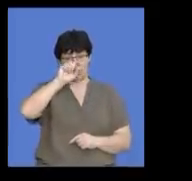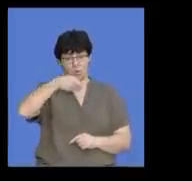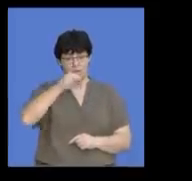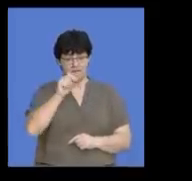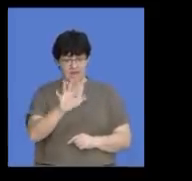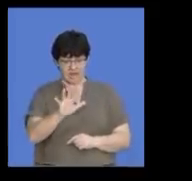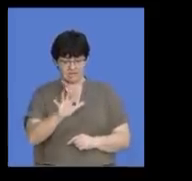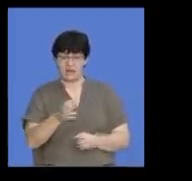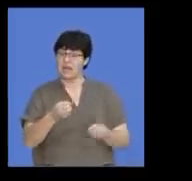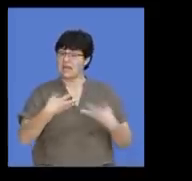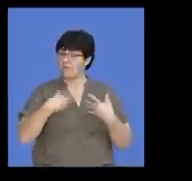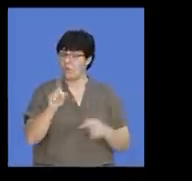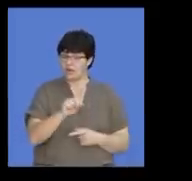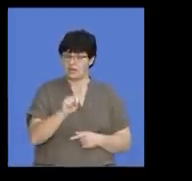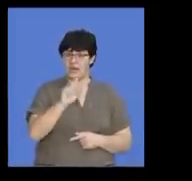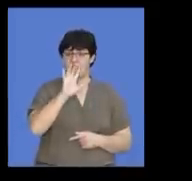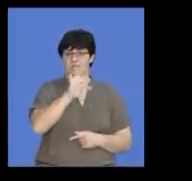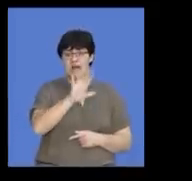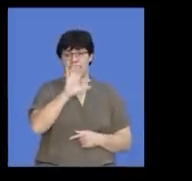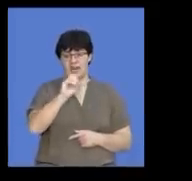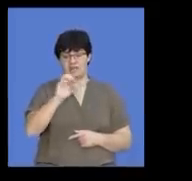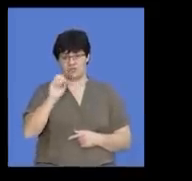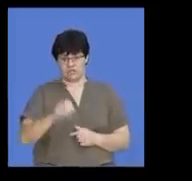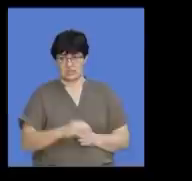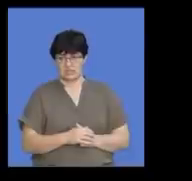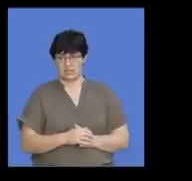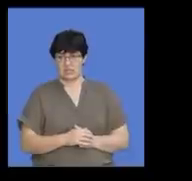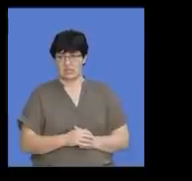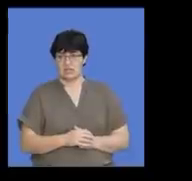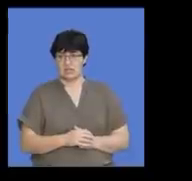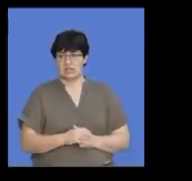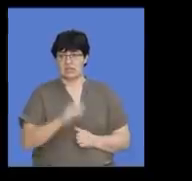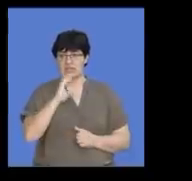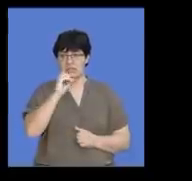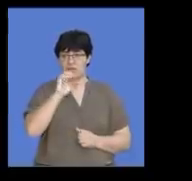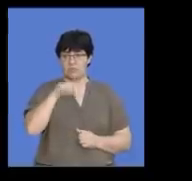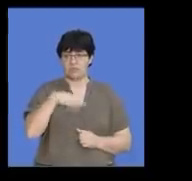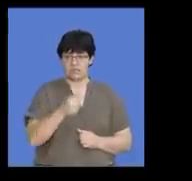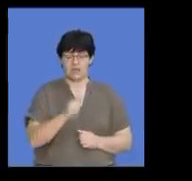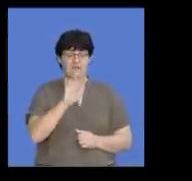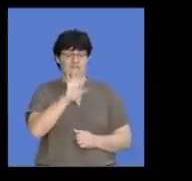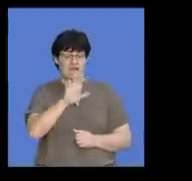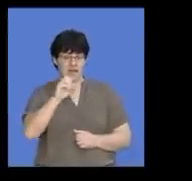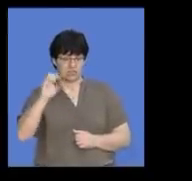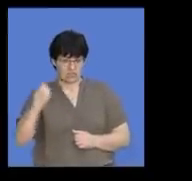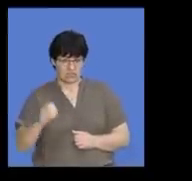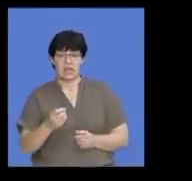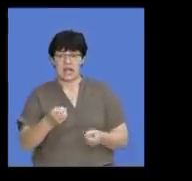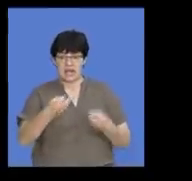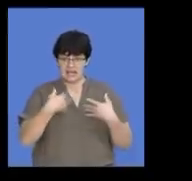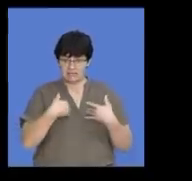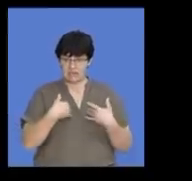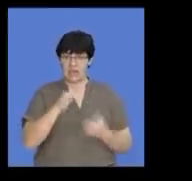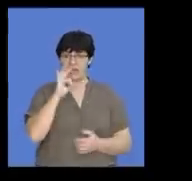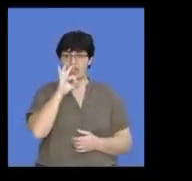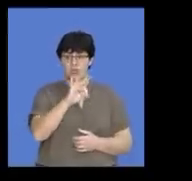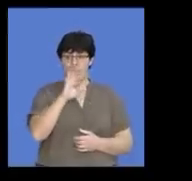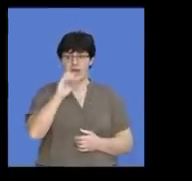me 500. 0.6 centimeters multiplied by 500 gives me